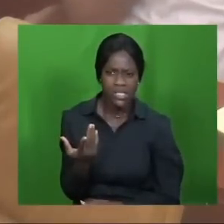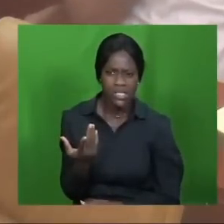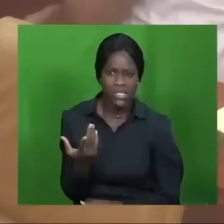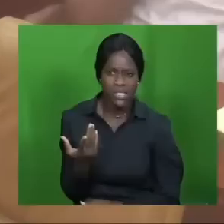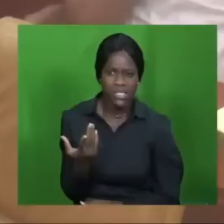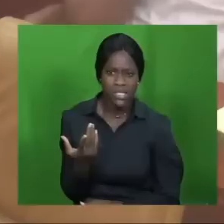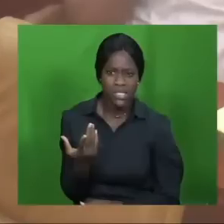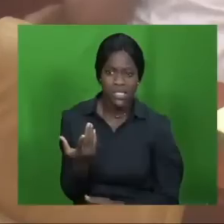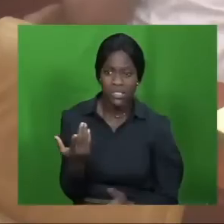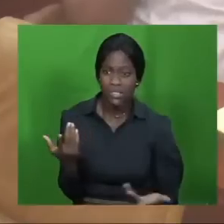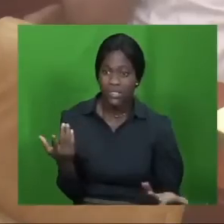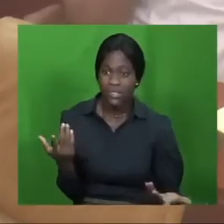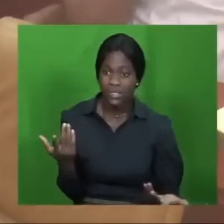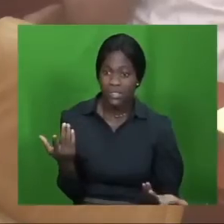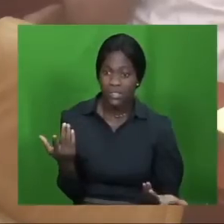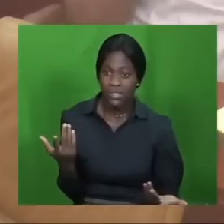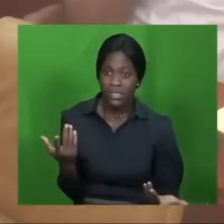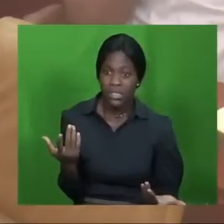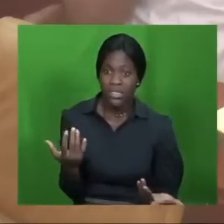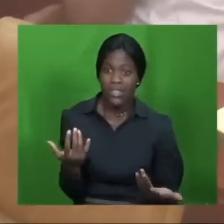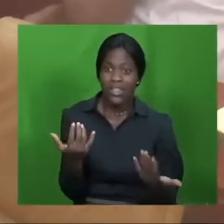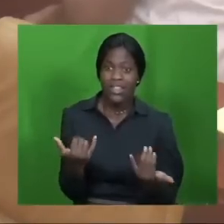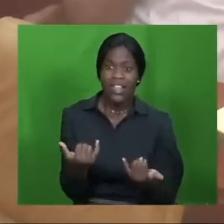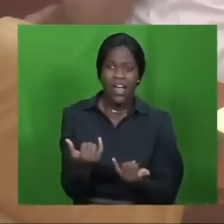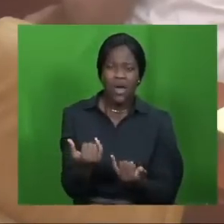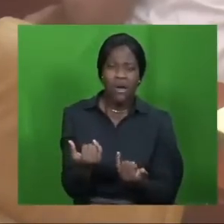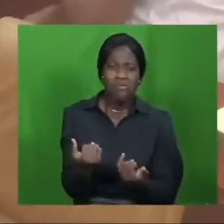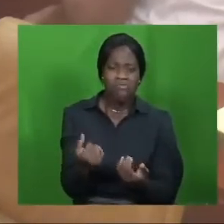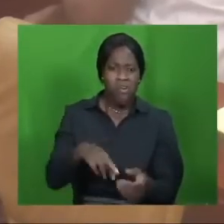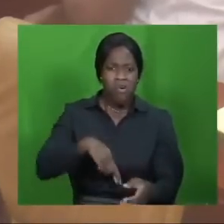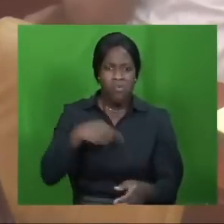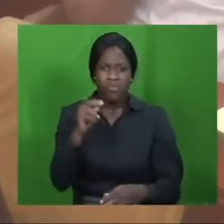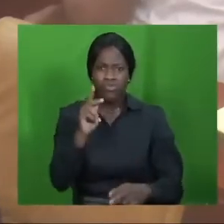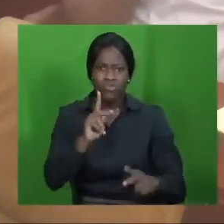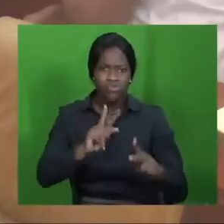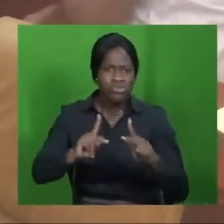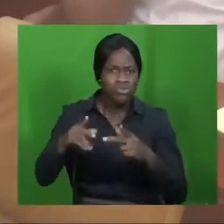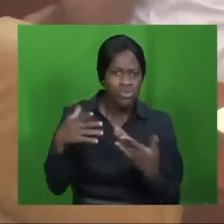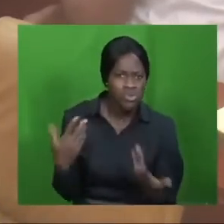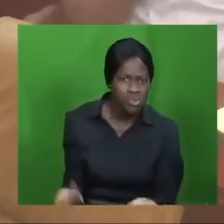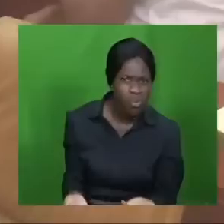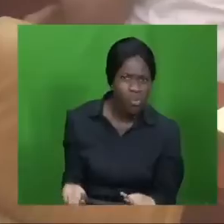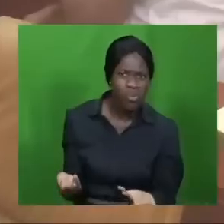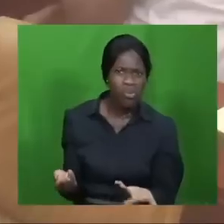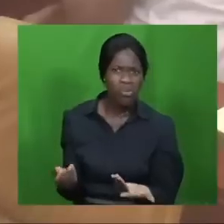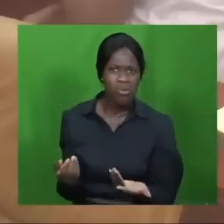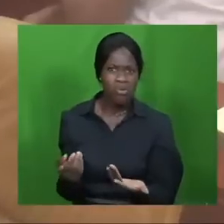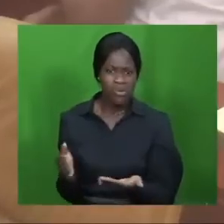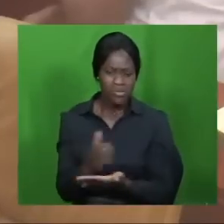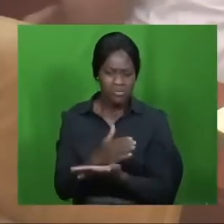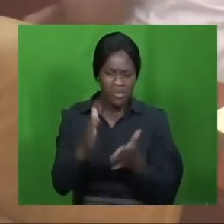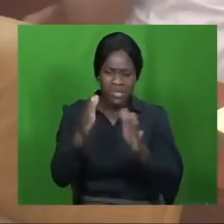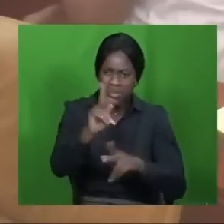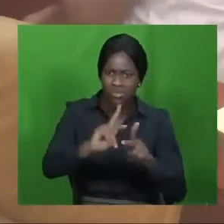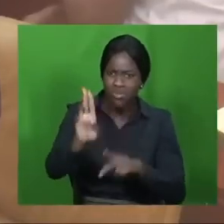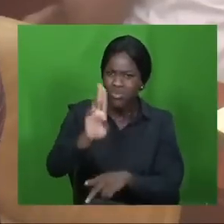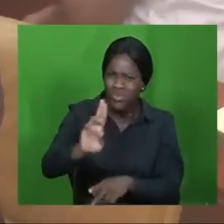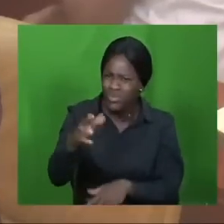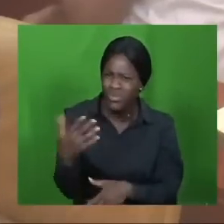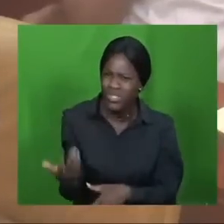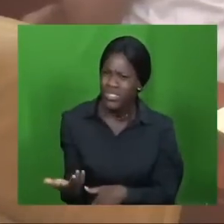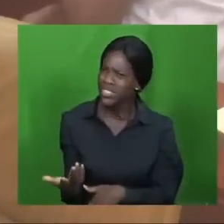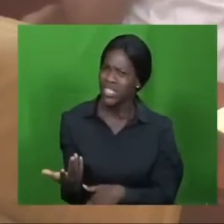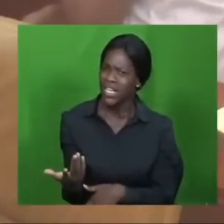then religious persons and the rest of them, and a national asset like Accra Sports Stadium at the heart of the